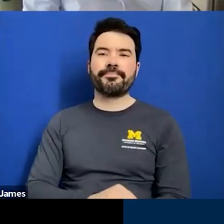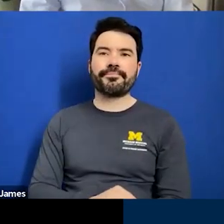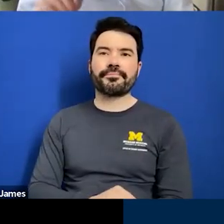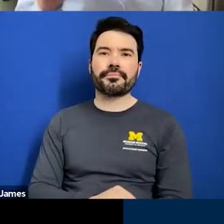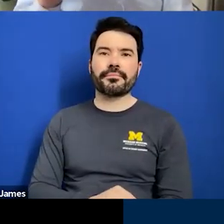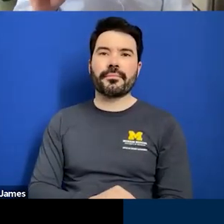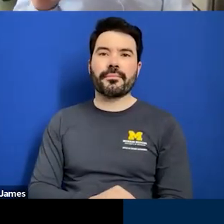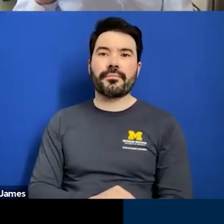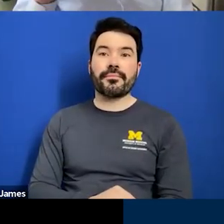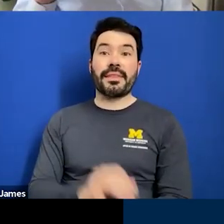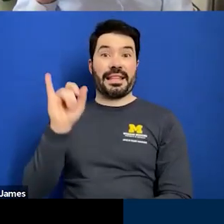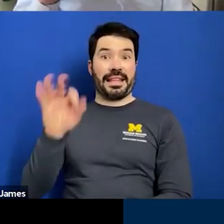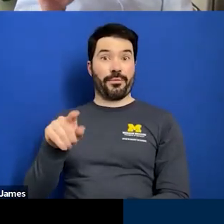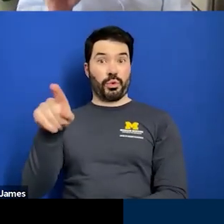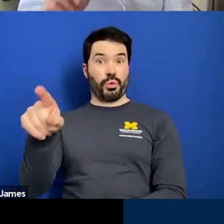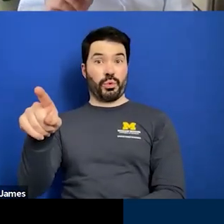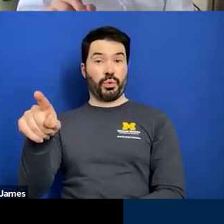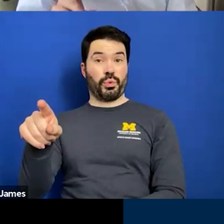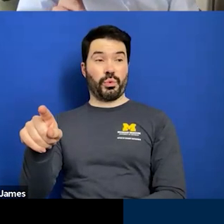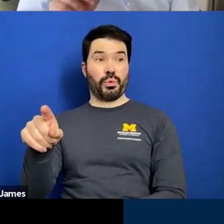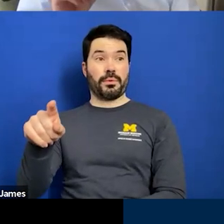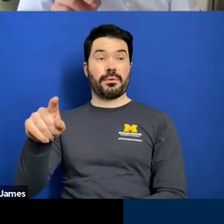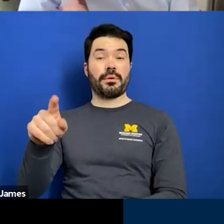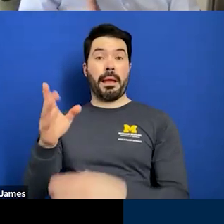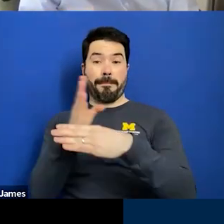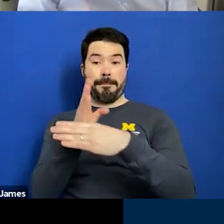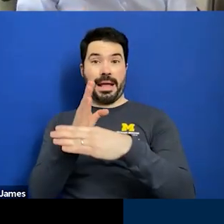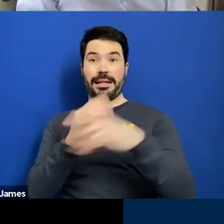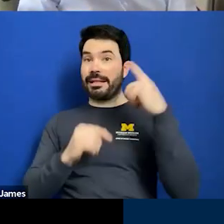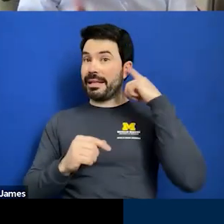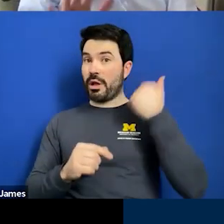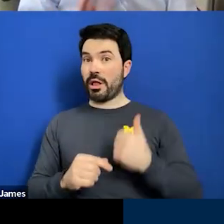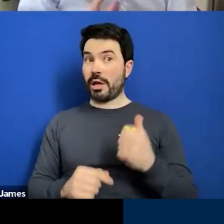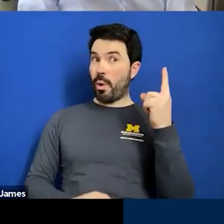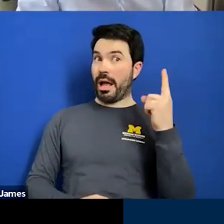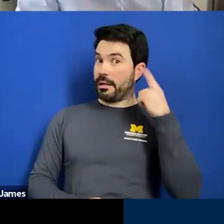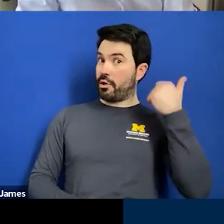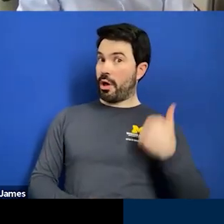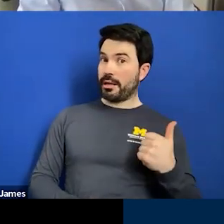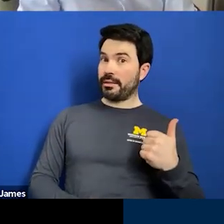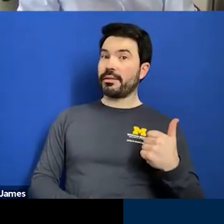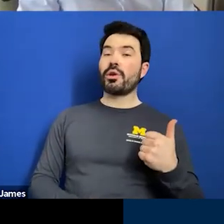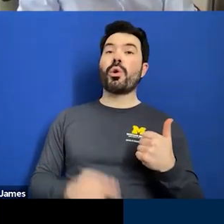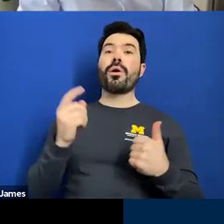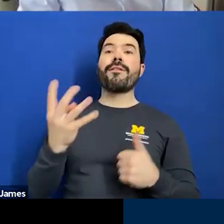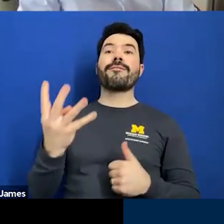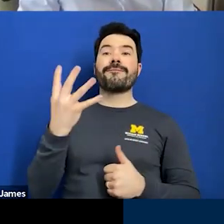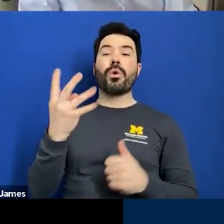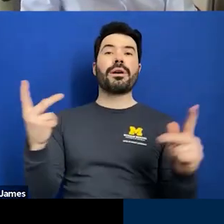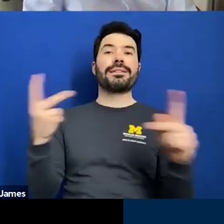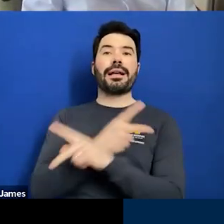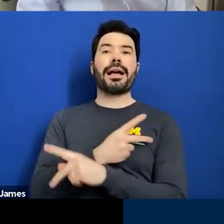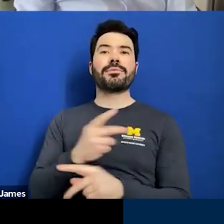If you have hearing loss in a mild hearing loss in one ear, you're about 4 times more likely to fail a grade if you're a